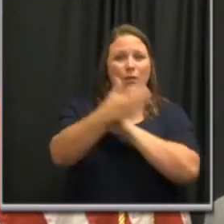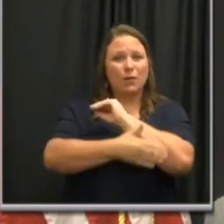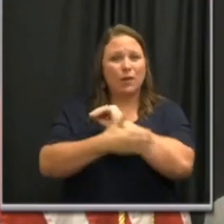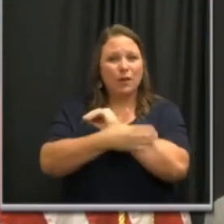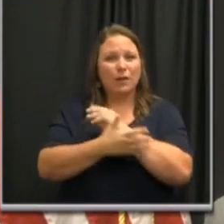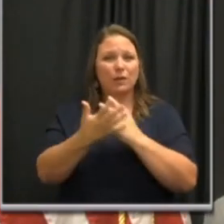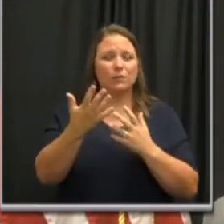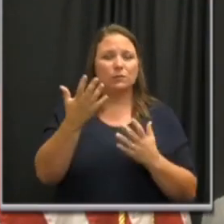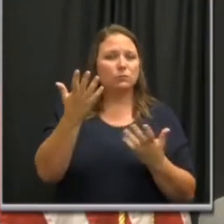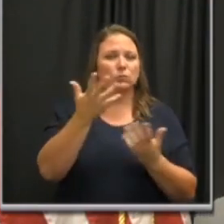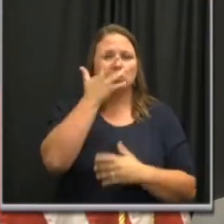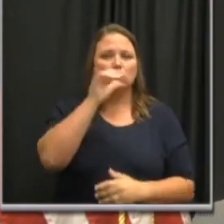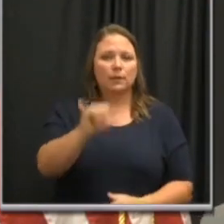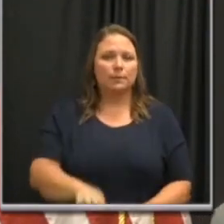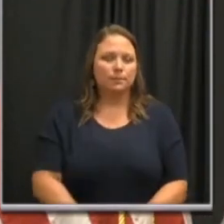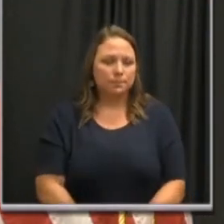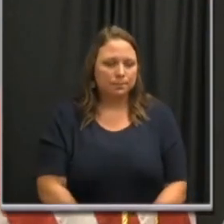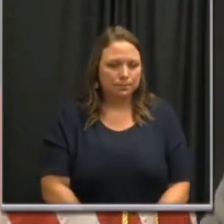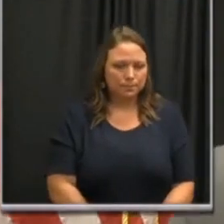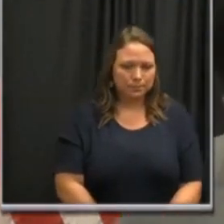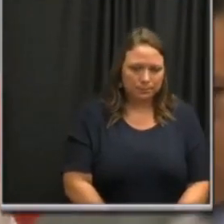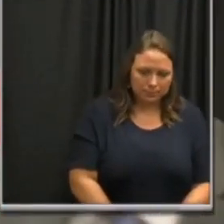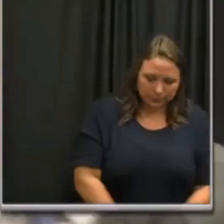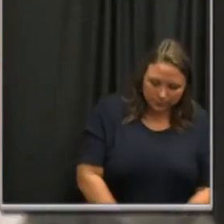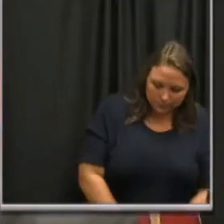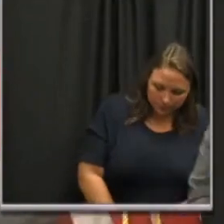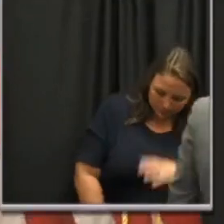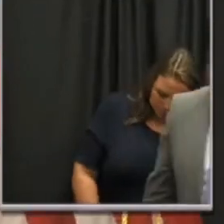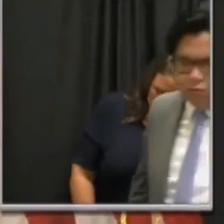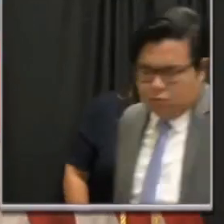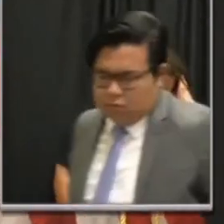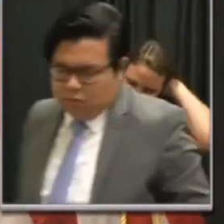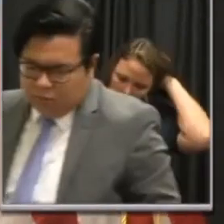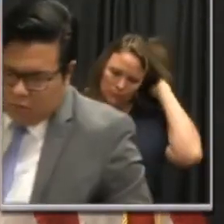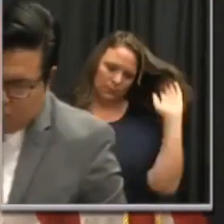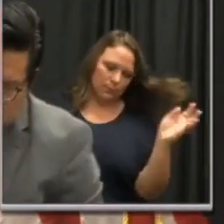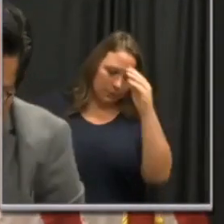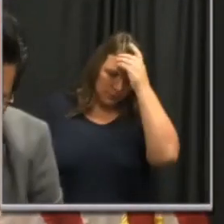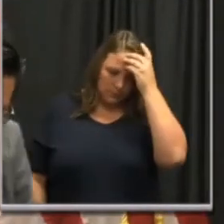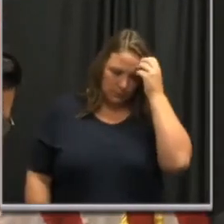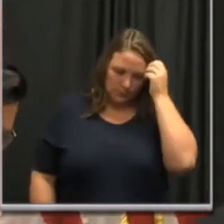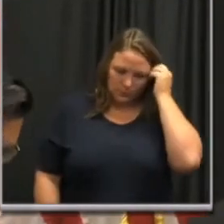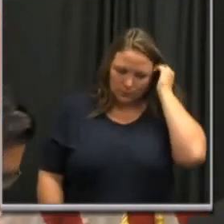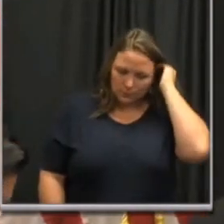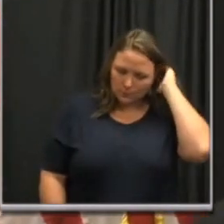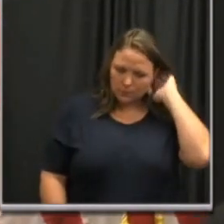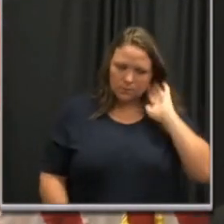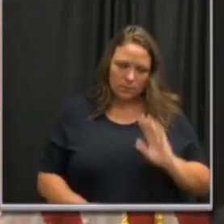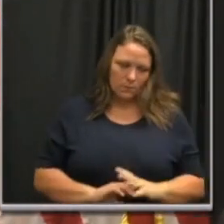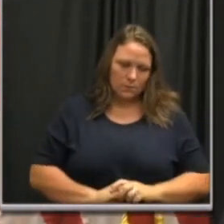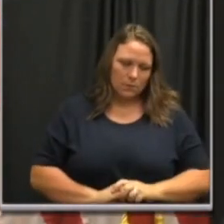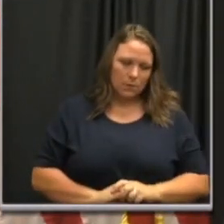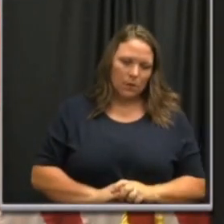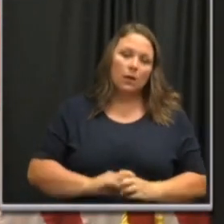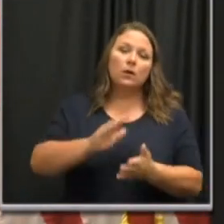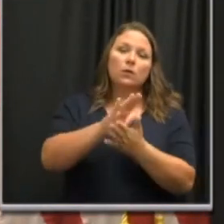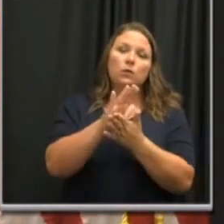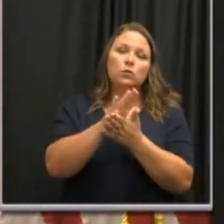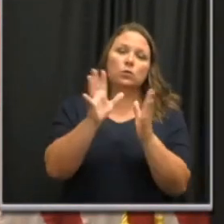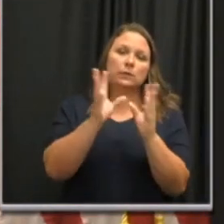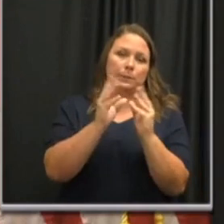Thank you. Thank you. Mayor Cooper. Thank you, Johan. I'll go first on the schools committee.